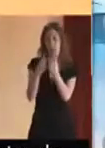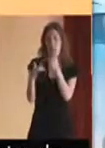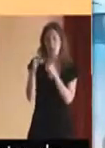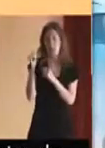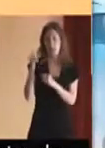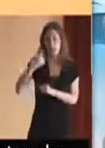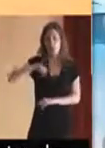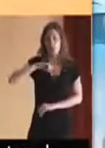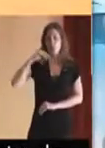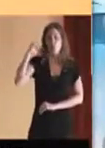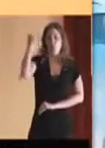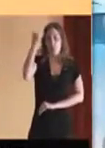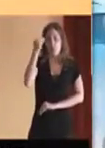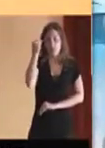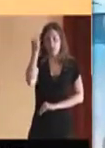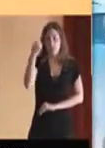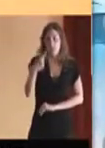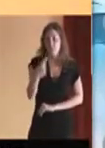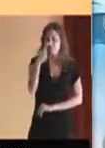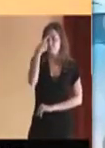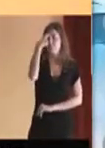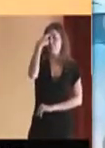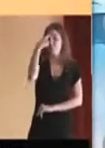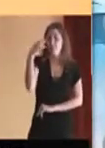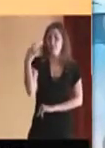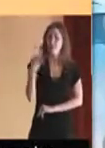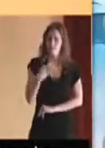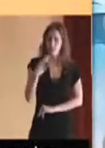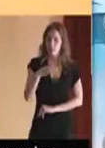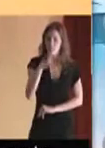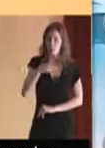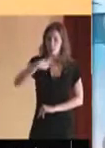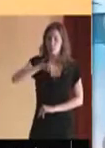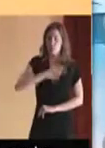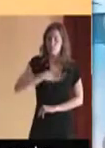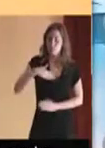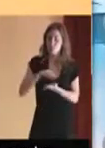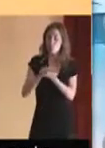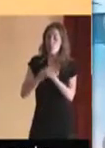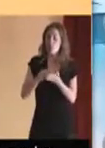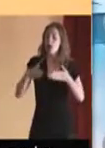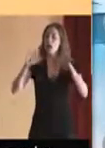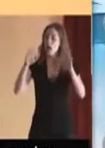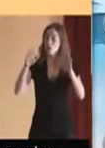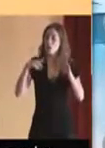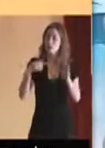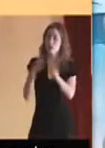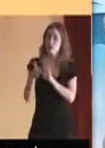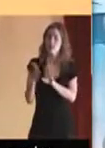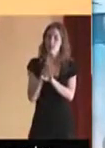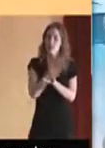which we believe has a number of drawbacks which need to be taken into account, even